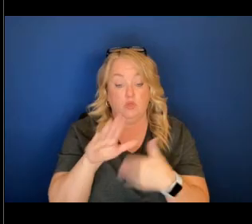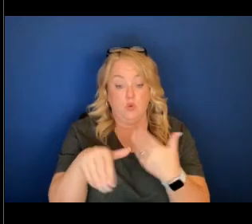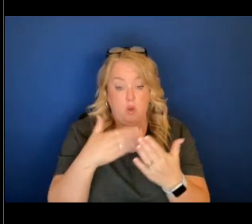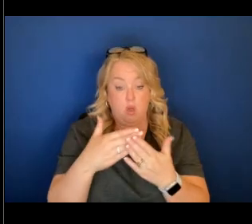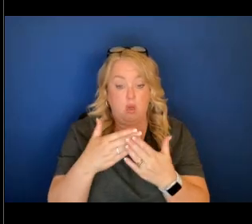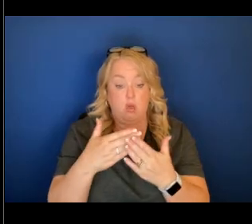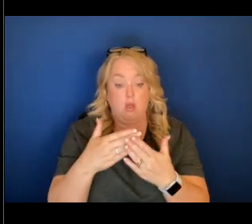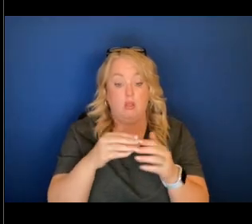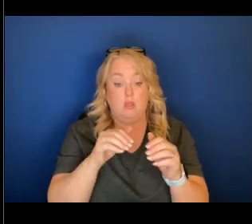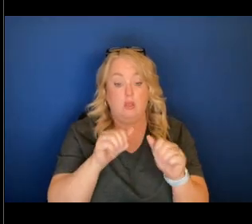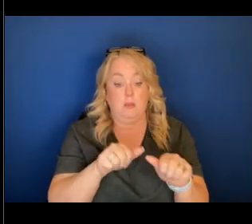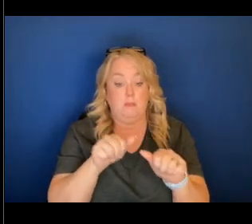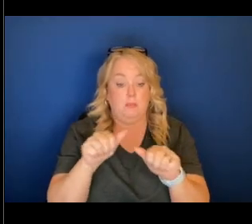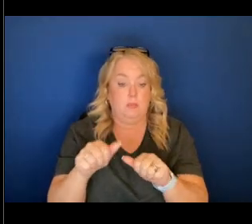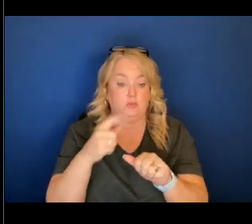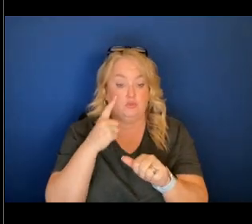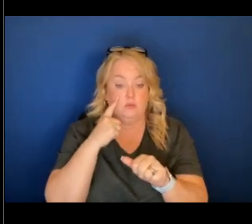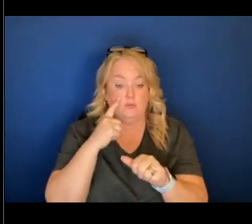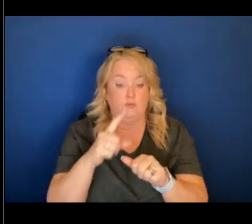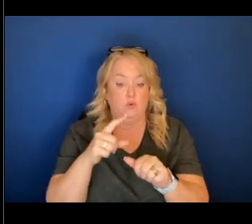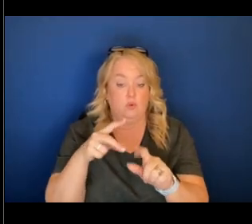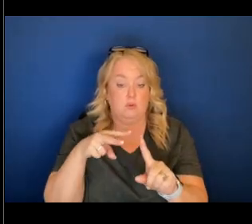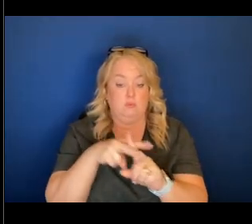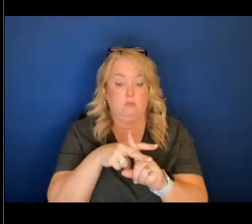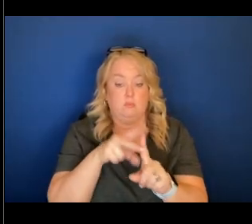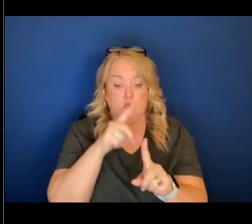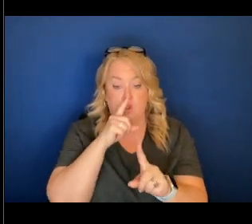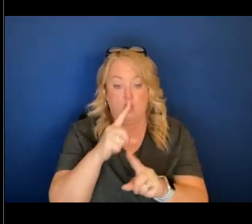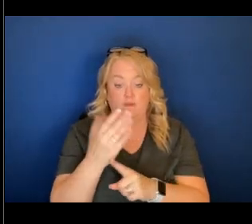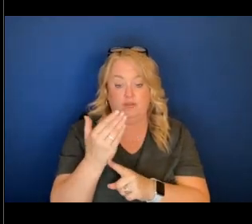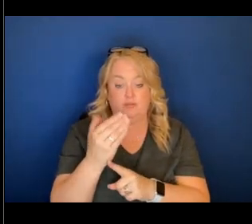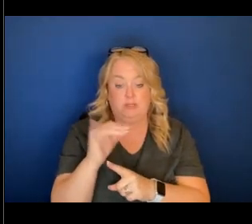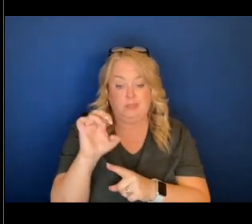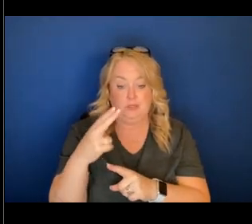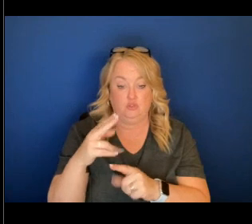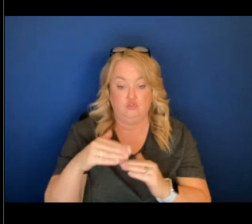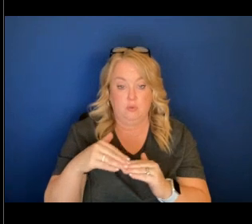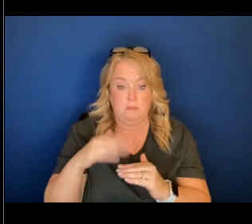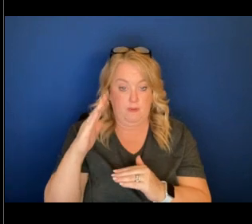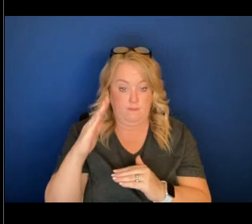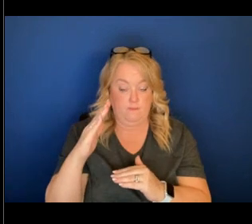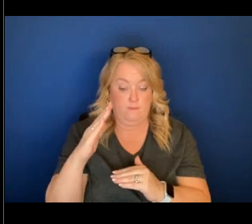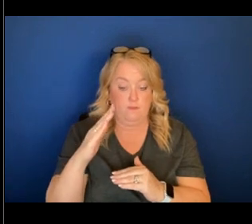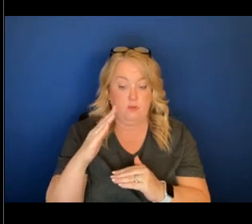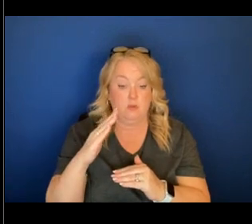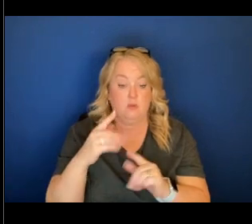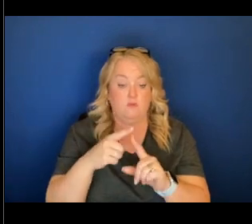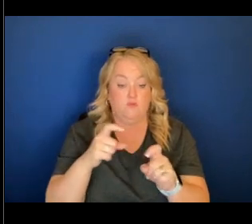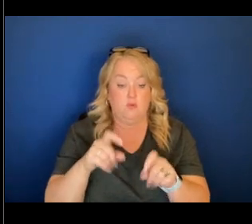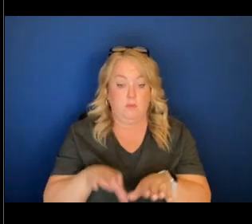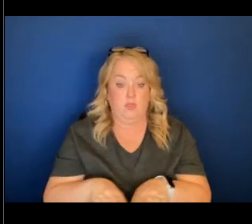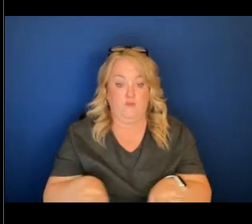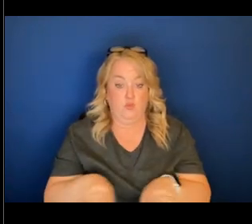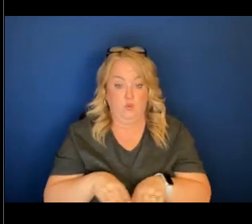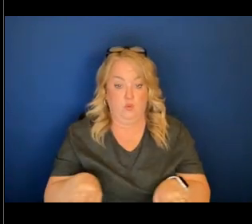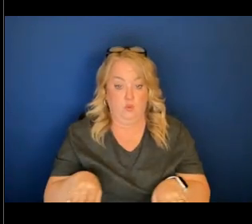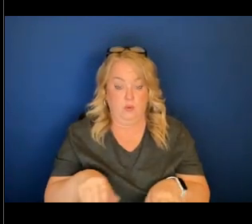operable parts of the receptacles are 15 inches or greater above the finished floor.